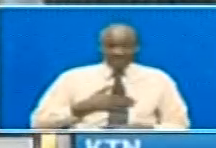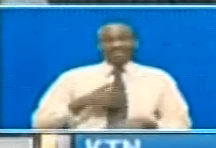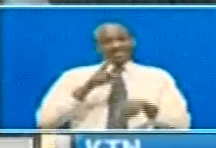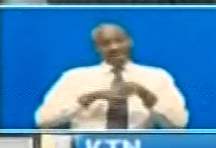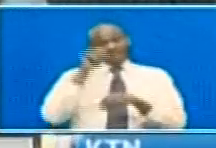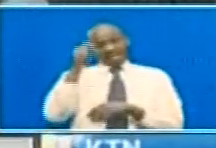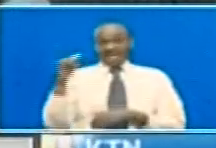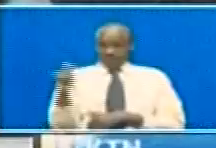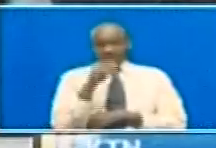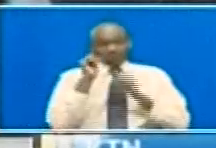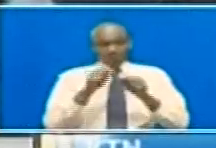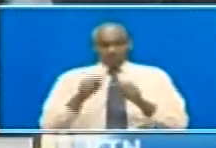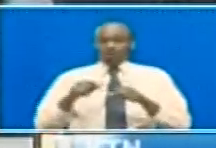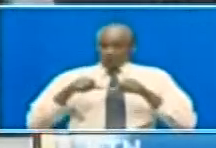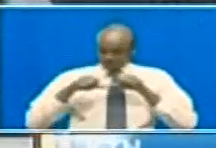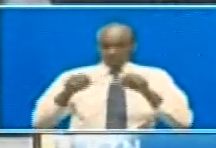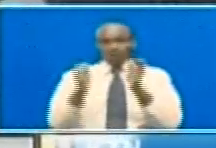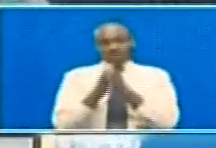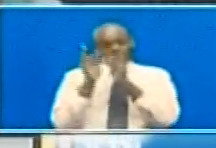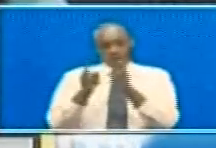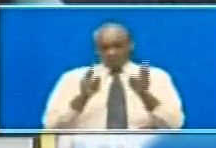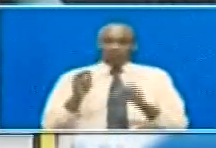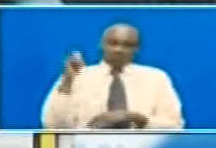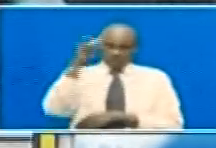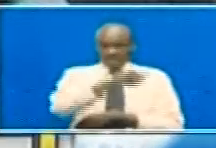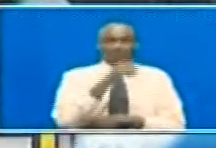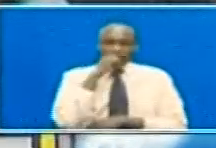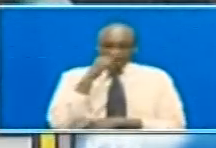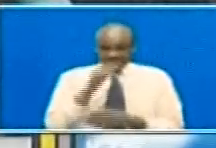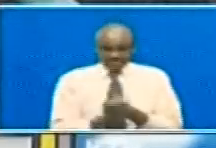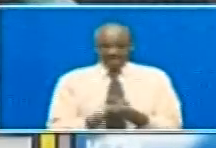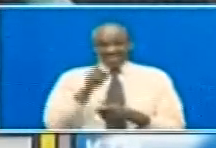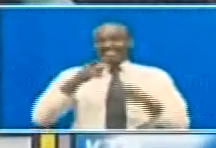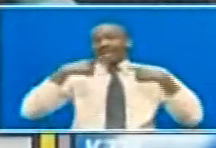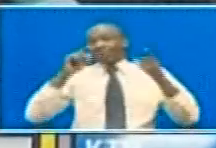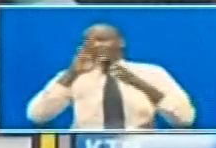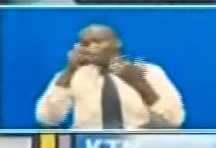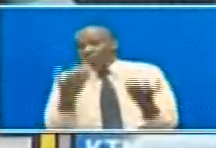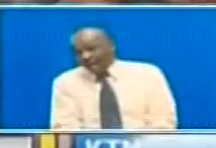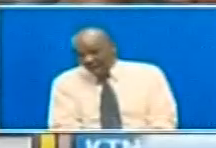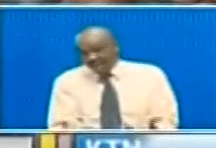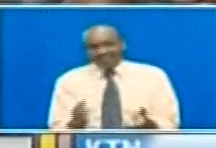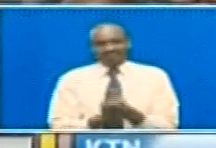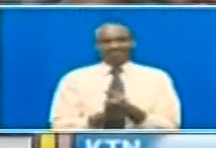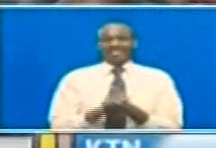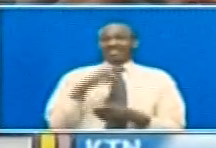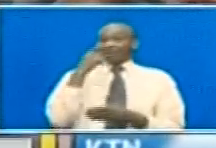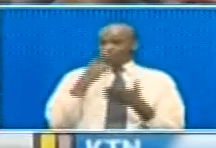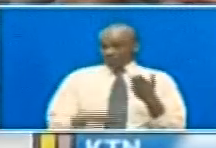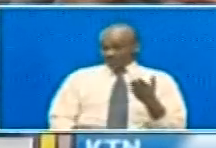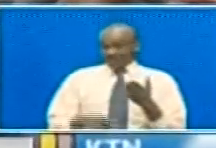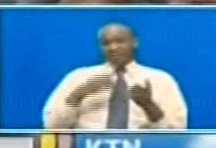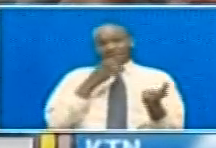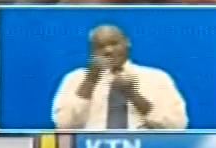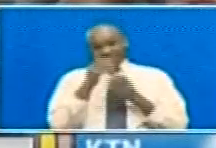Kenya Airways will continue with its normal operation. An announcement originating from Windhoek, Namibia, meant to restore